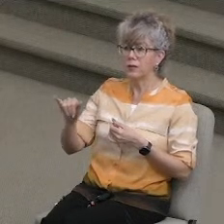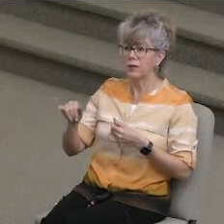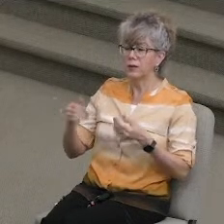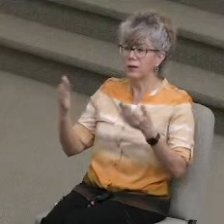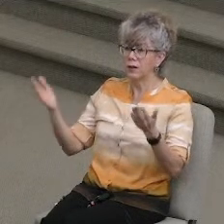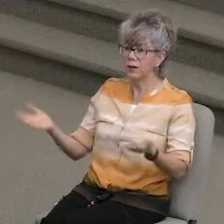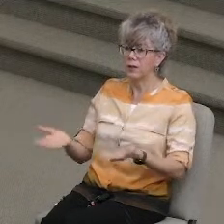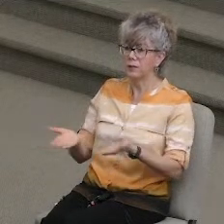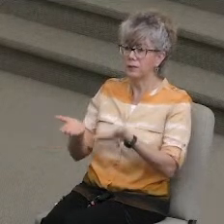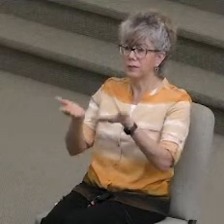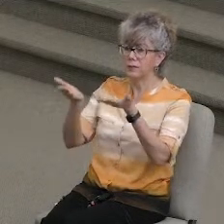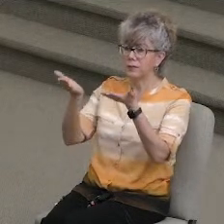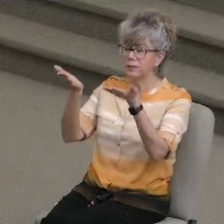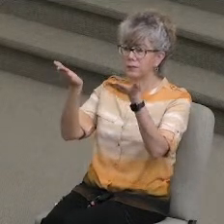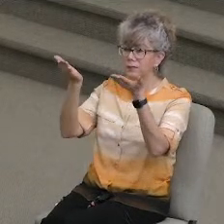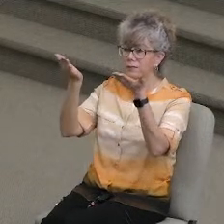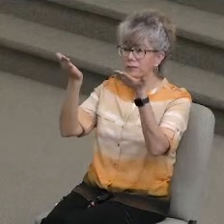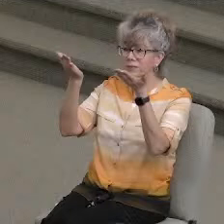forever.